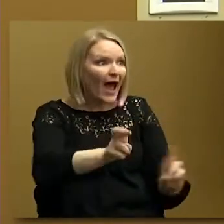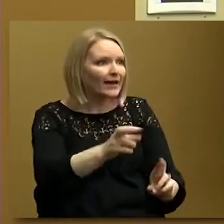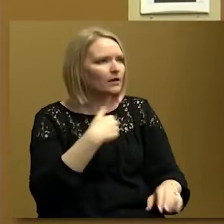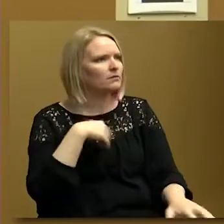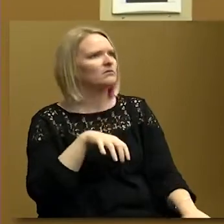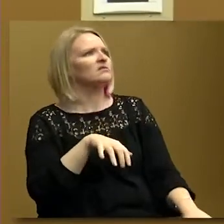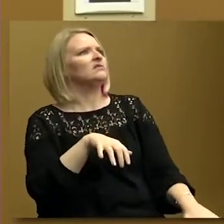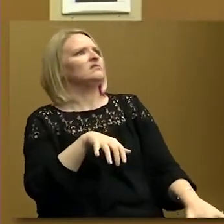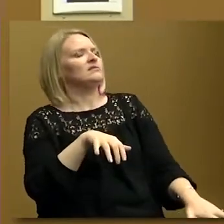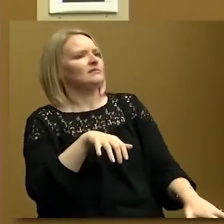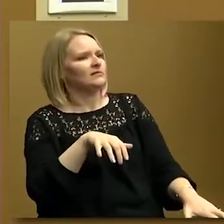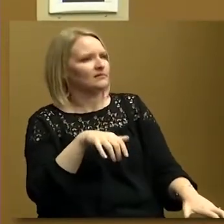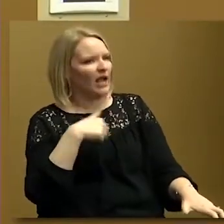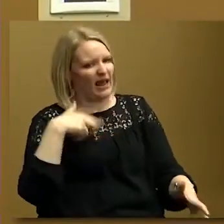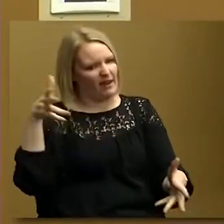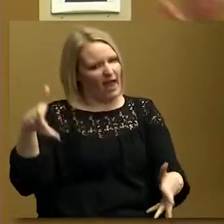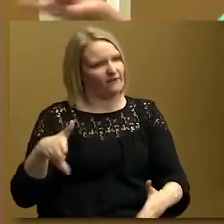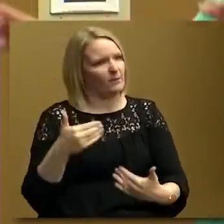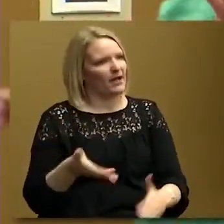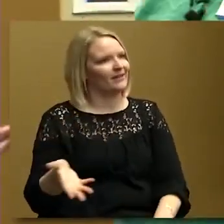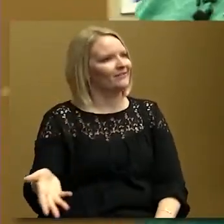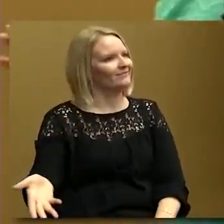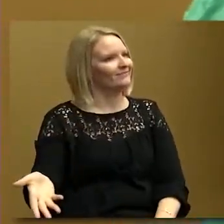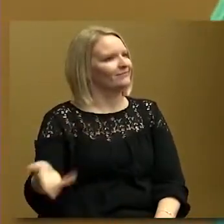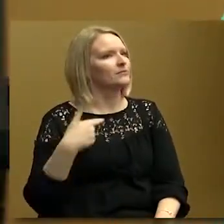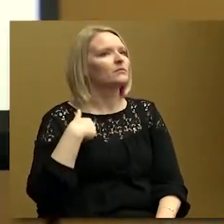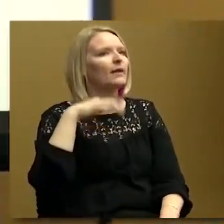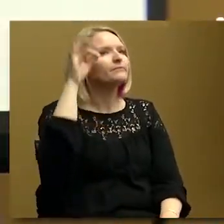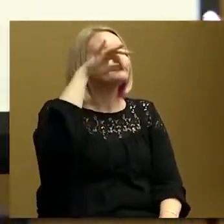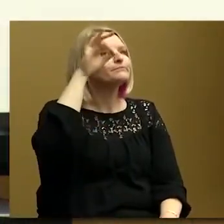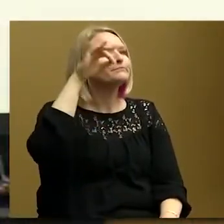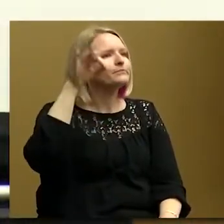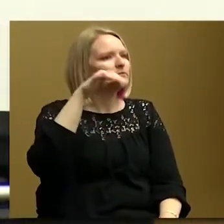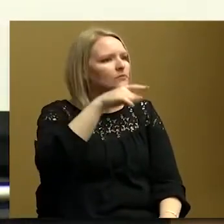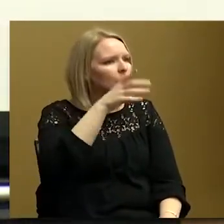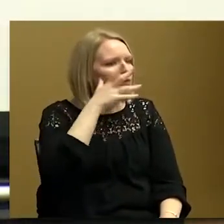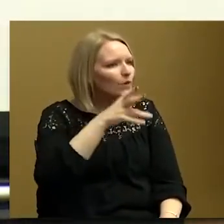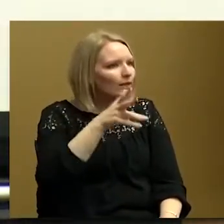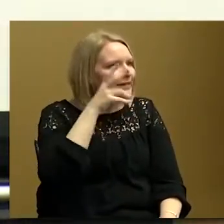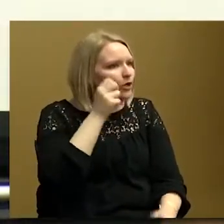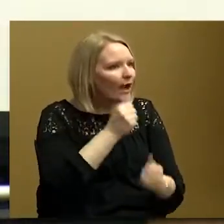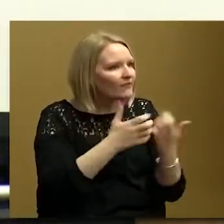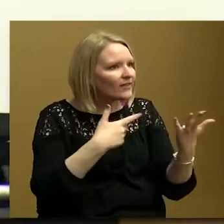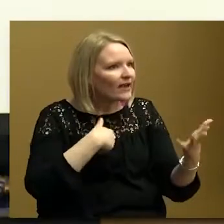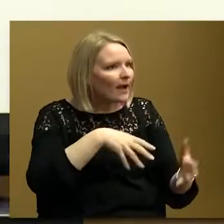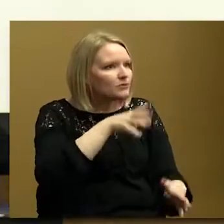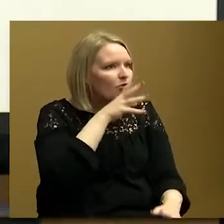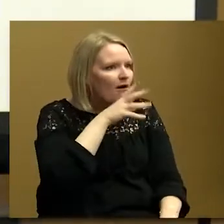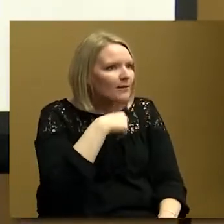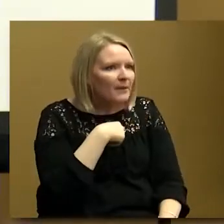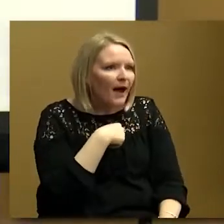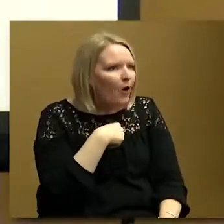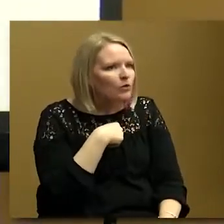And, and I just left it here. And I continued to talk. Would you hear a thing I said?